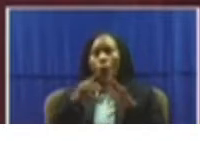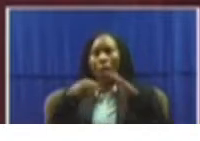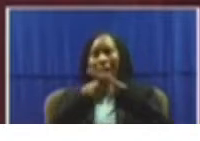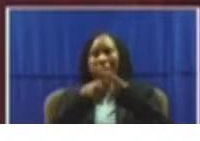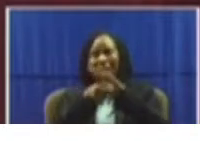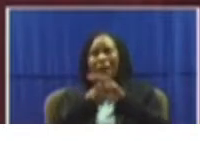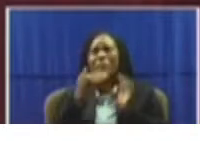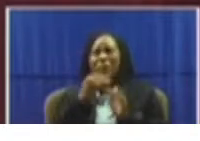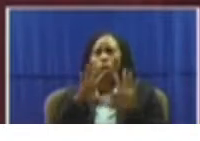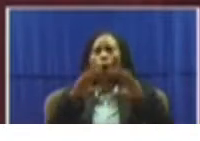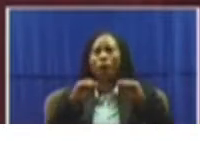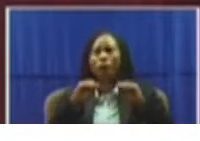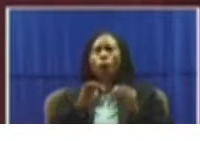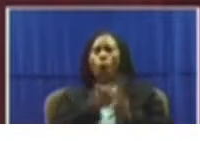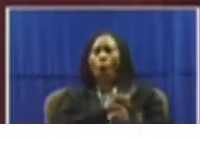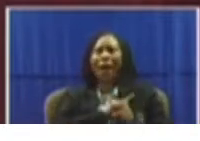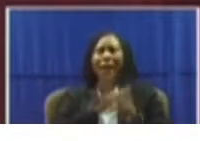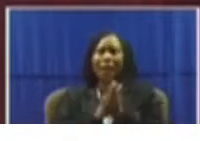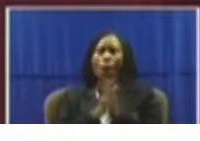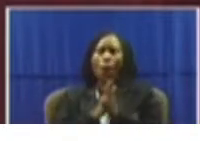stable.